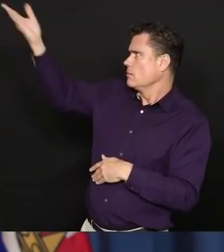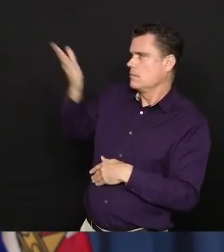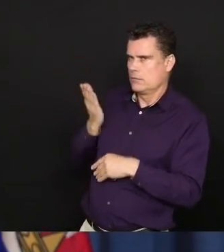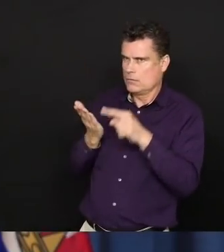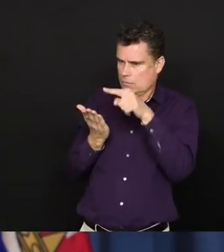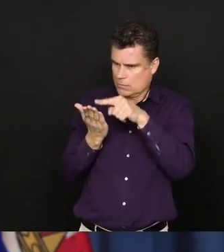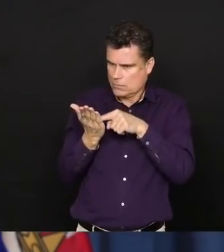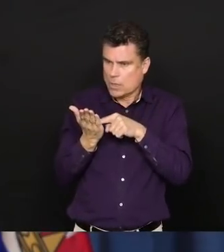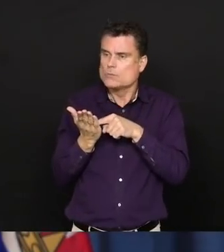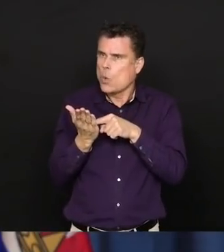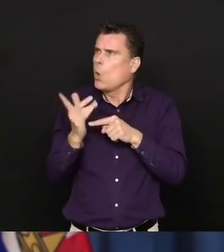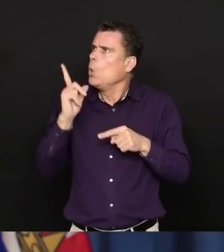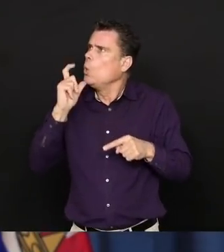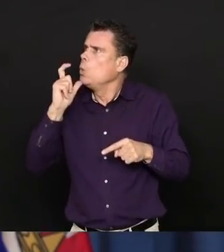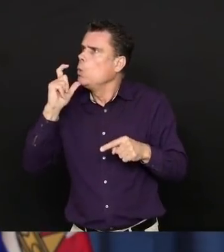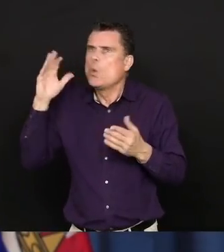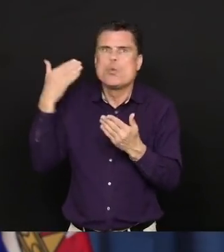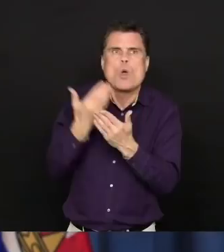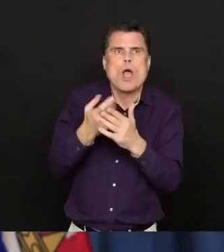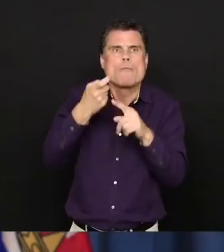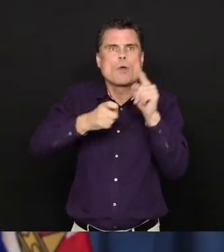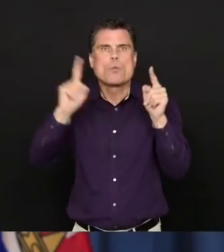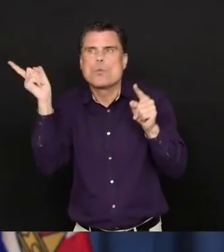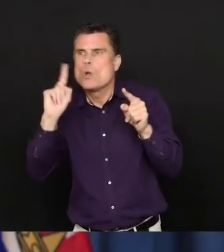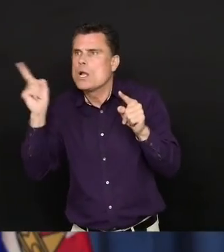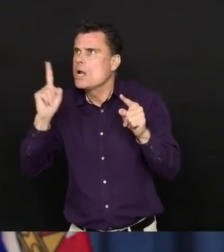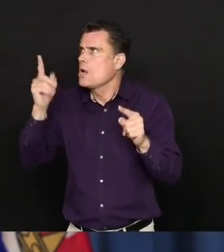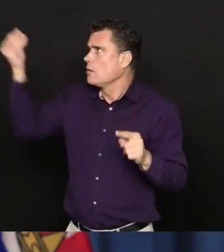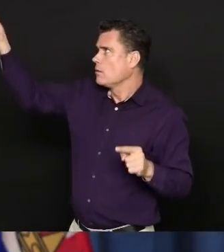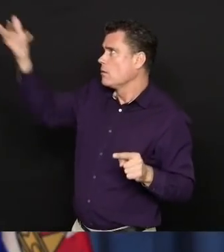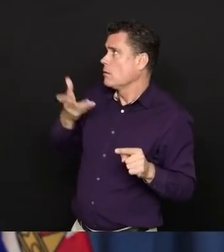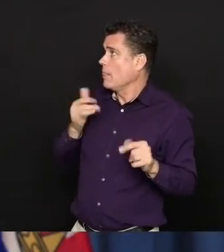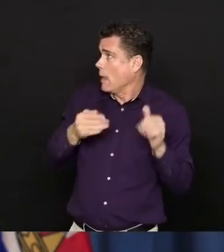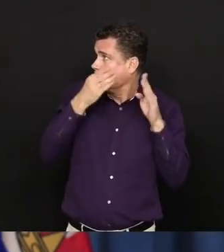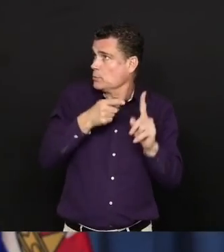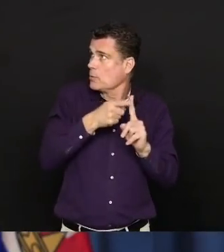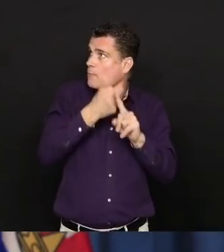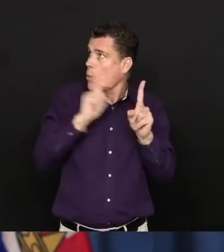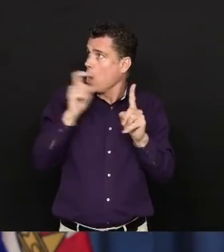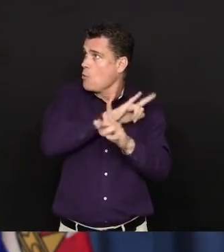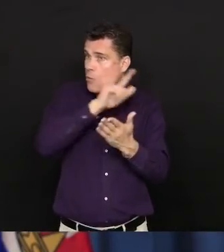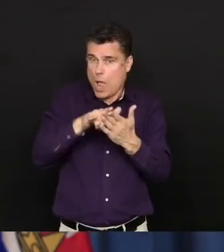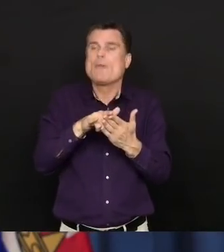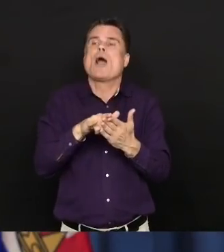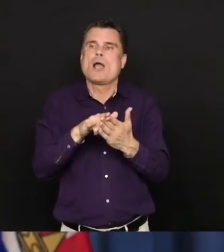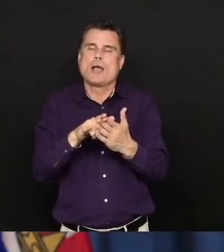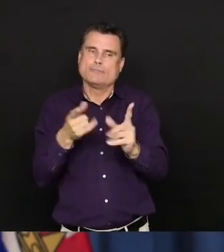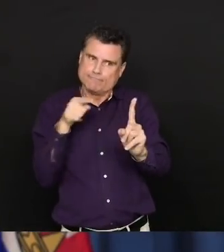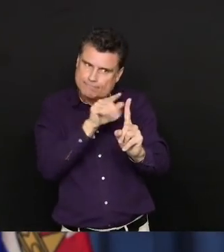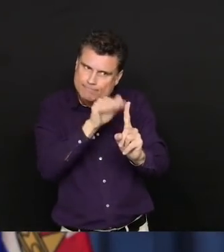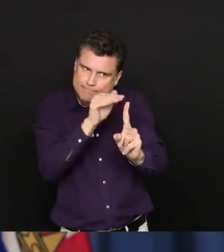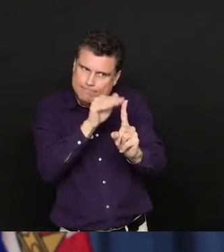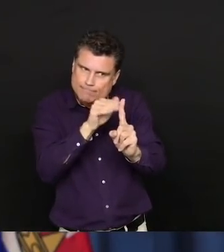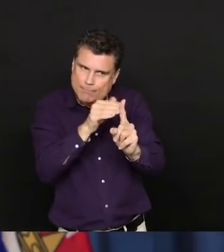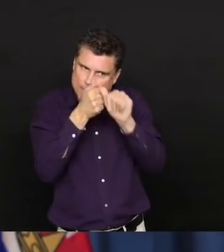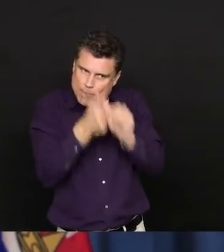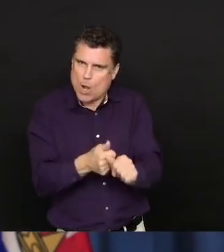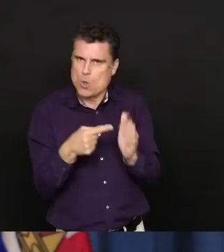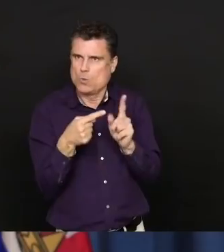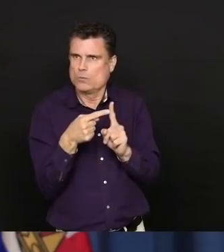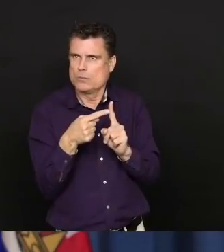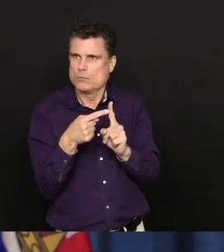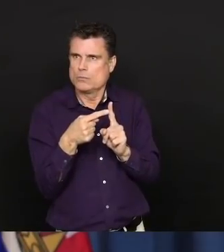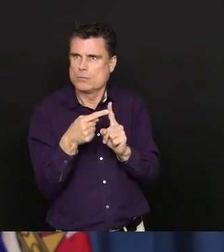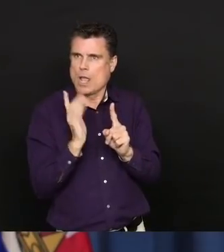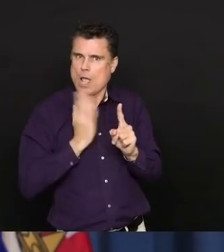in British Columbia, the sacrifice that every citizen is making in this province, the leadership of the health system, the leadership